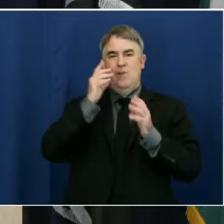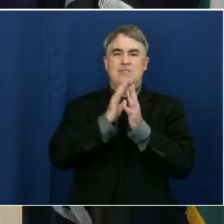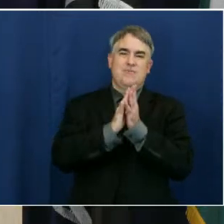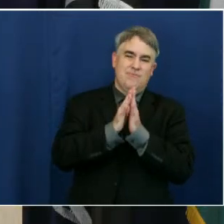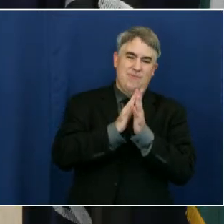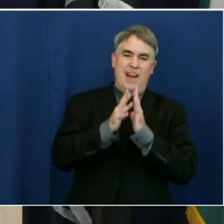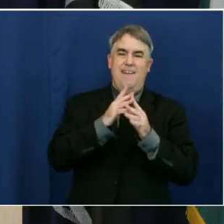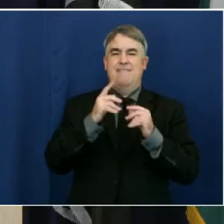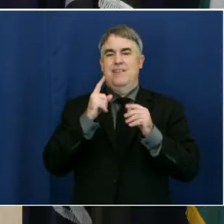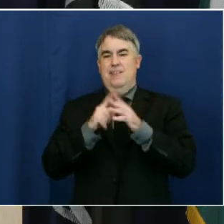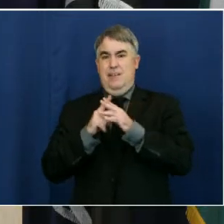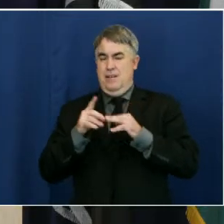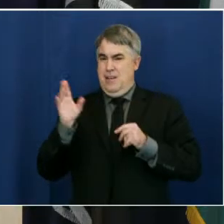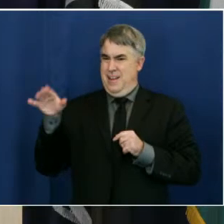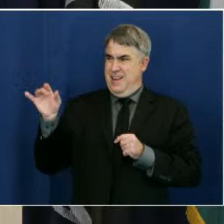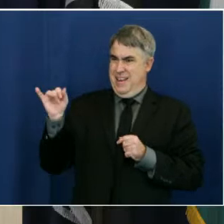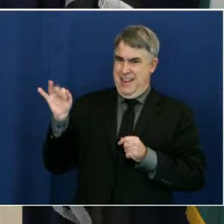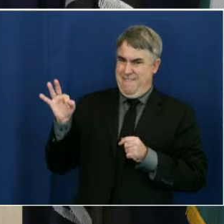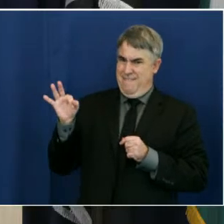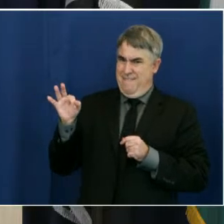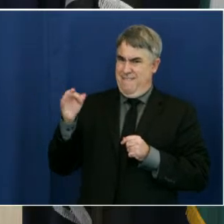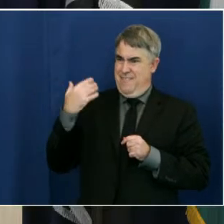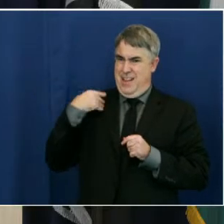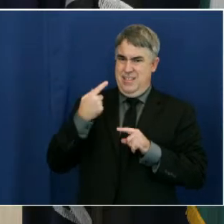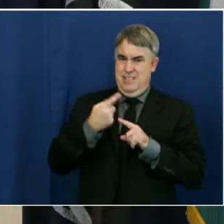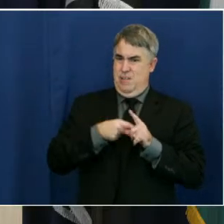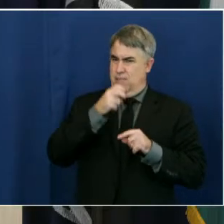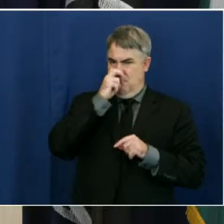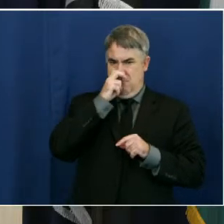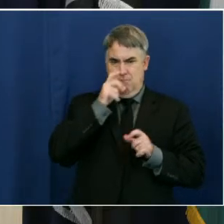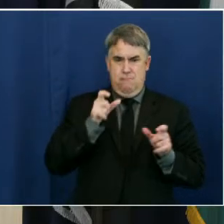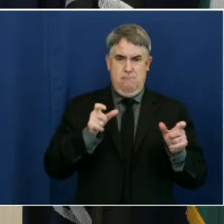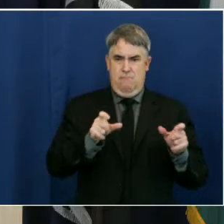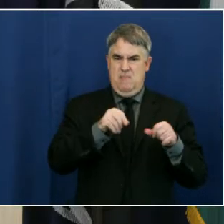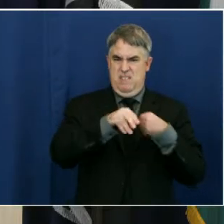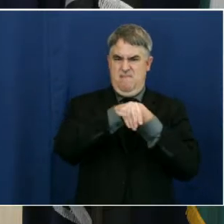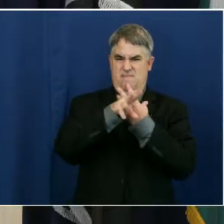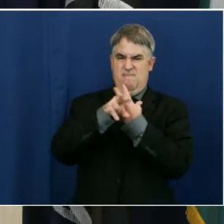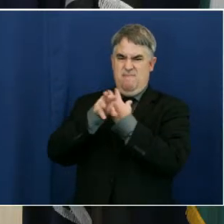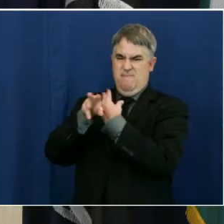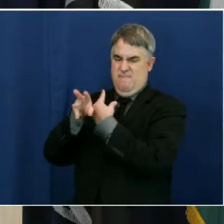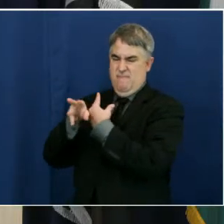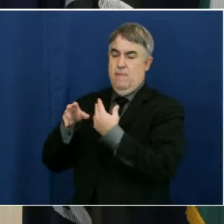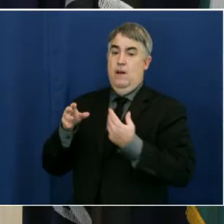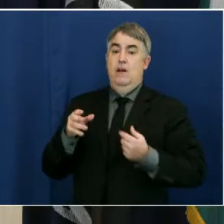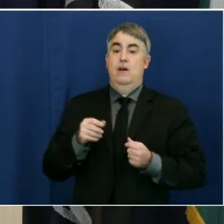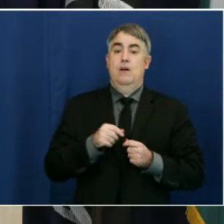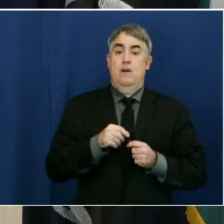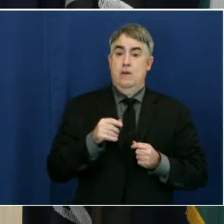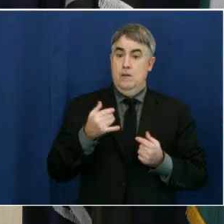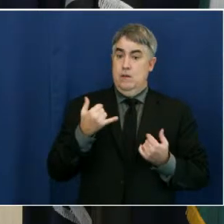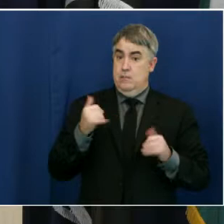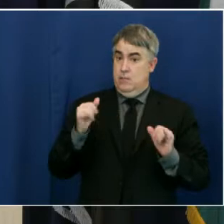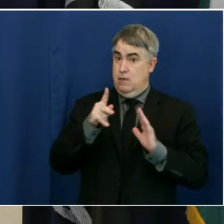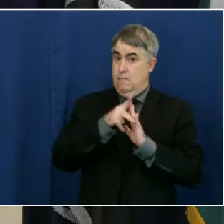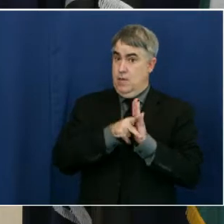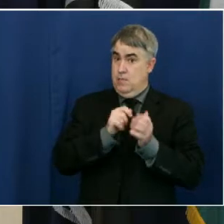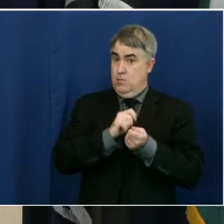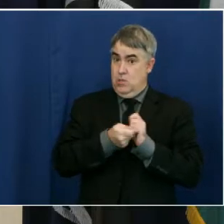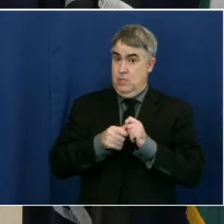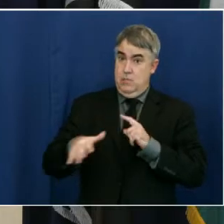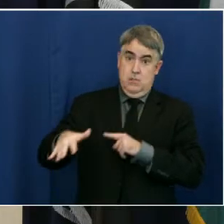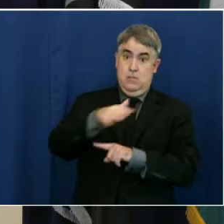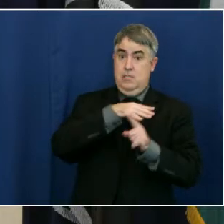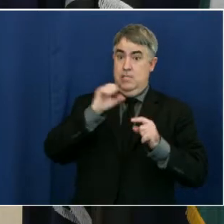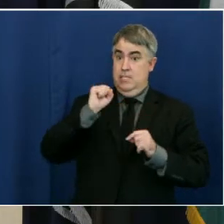so after a month of only allowing virtual appearances. Was the county aware of this policy change? And can you say if the county has weighed in on this